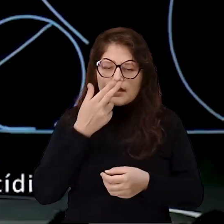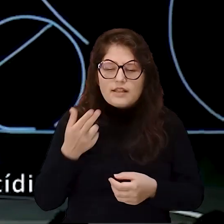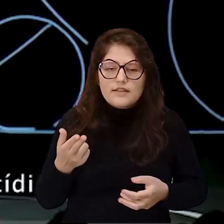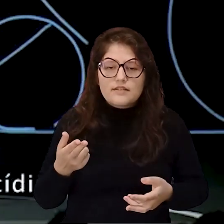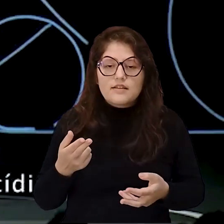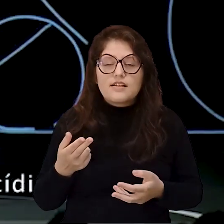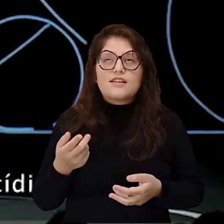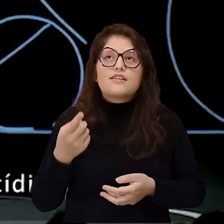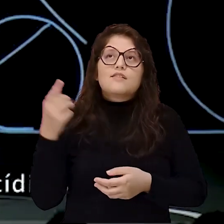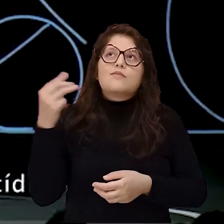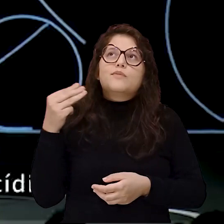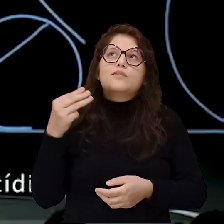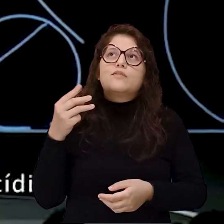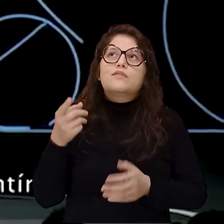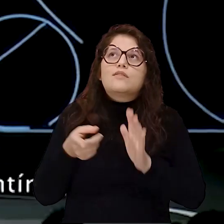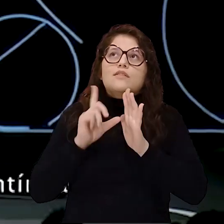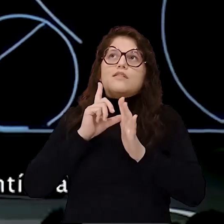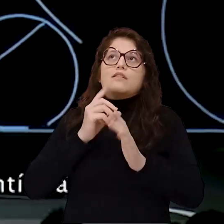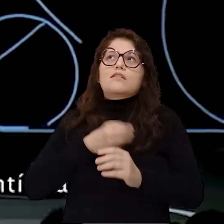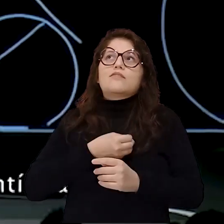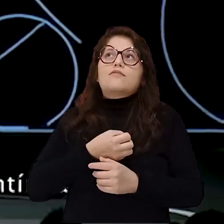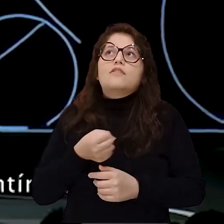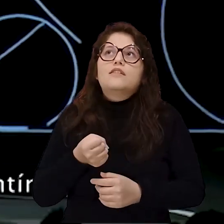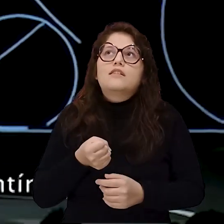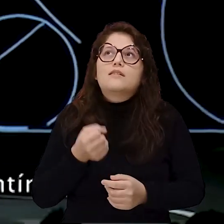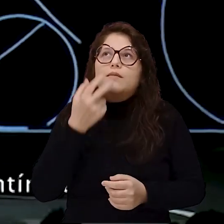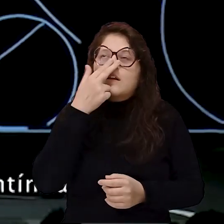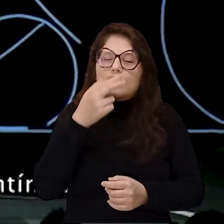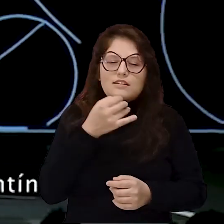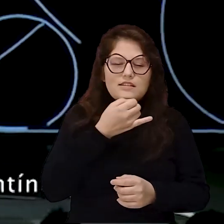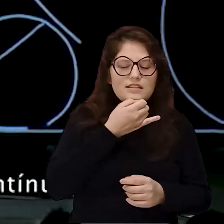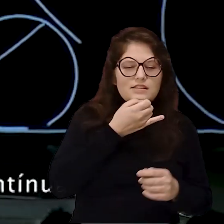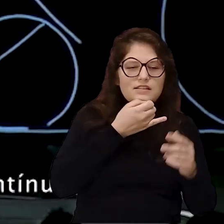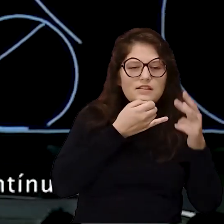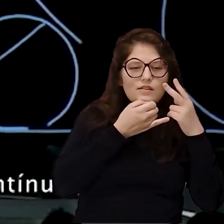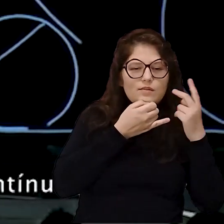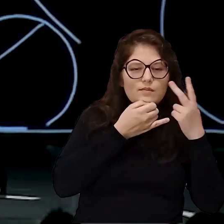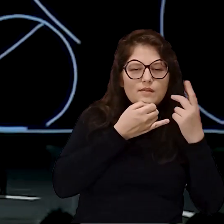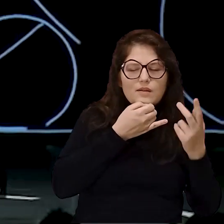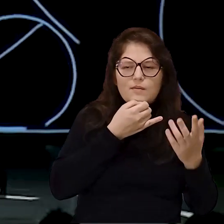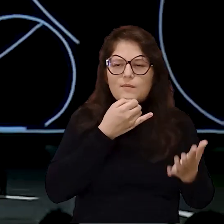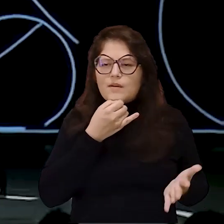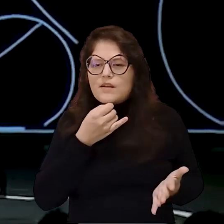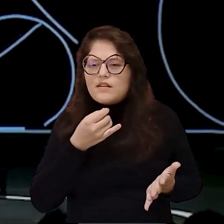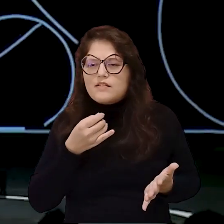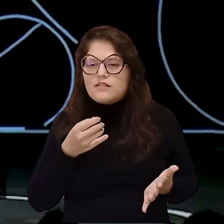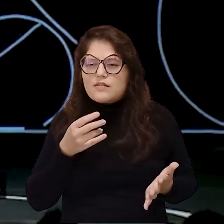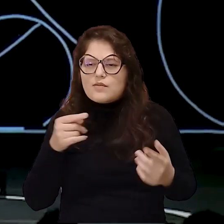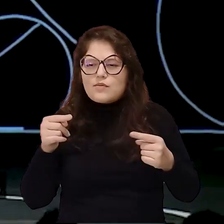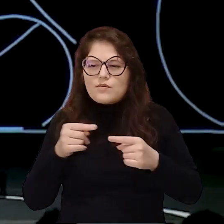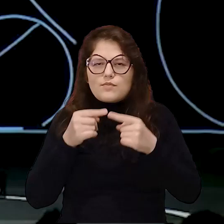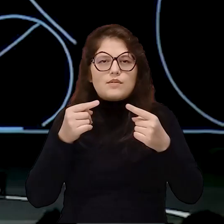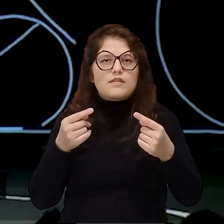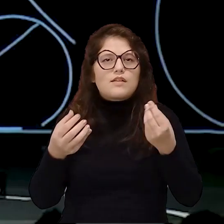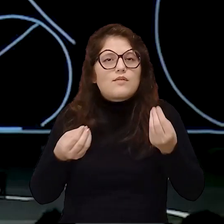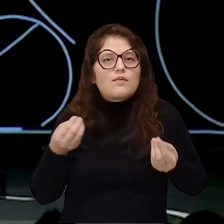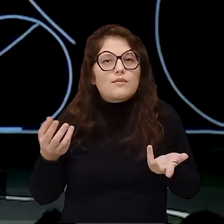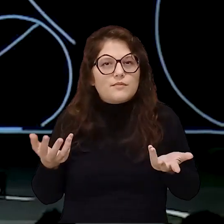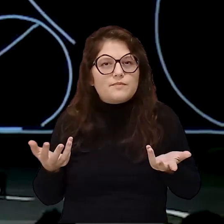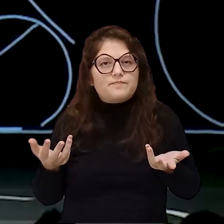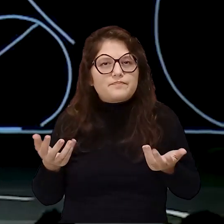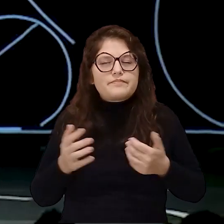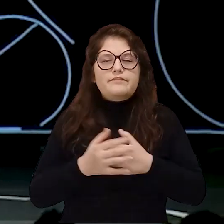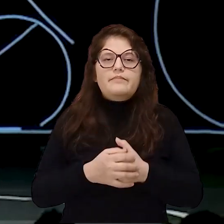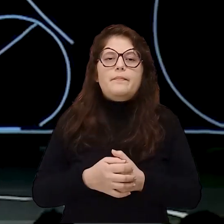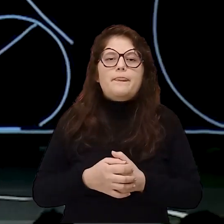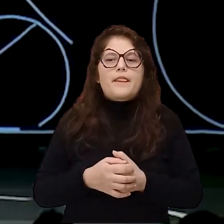minute before they commit suicide. People say to me, well, is it continuous with normal sadness? And I say, in a way, it's continuous with normal